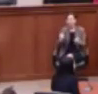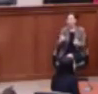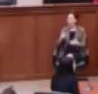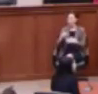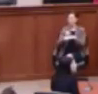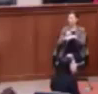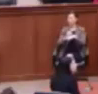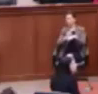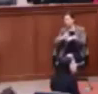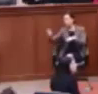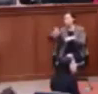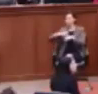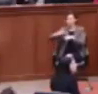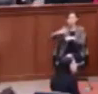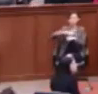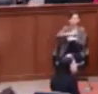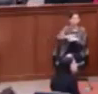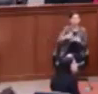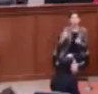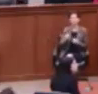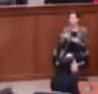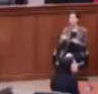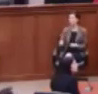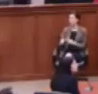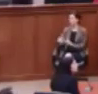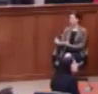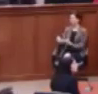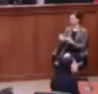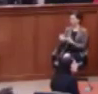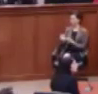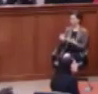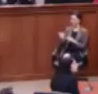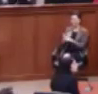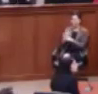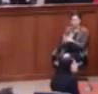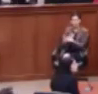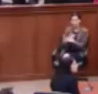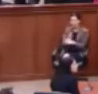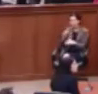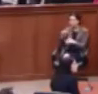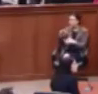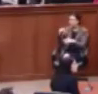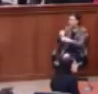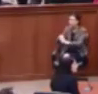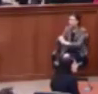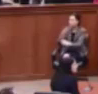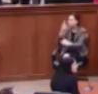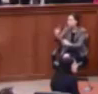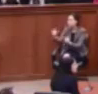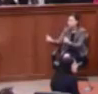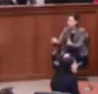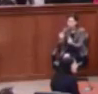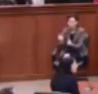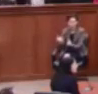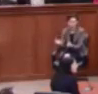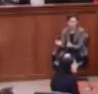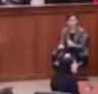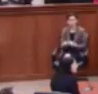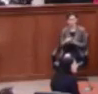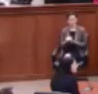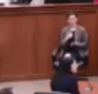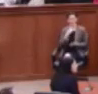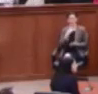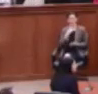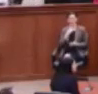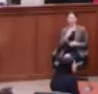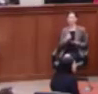campus. They want opportunities for us to help them figure out what they want to go into for their future. One student even said it's